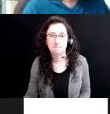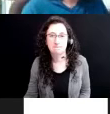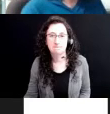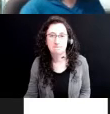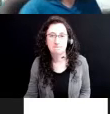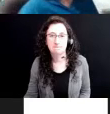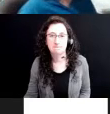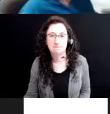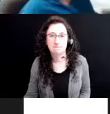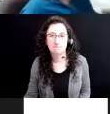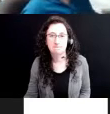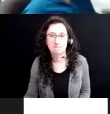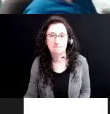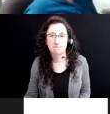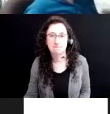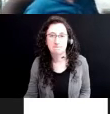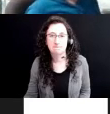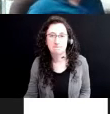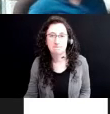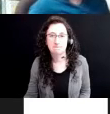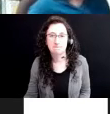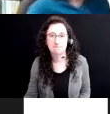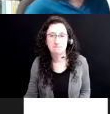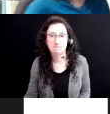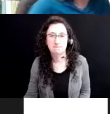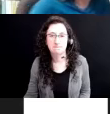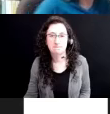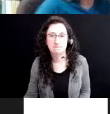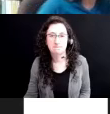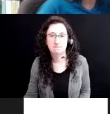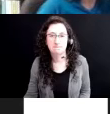for species in general? But then also,